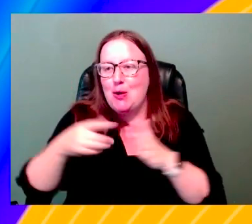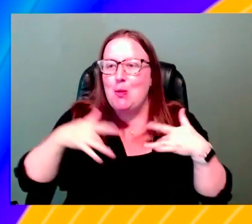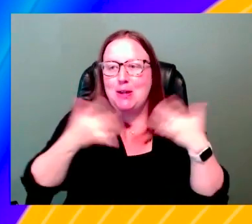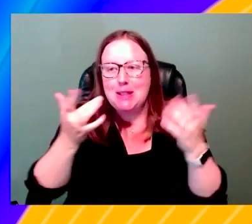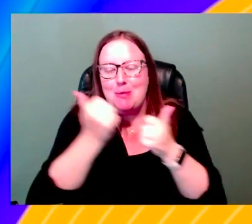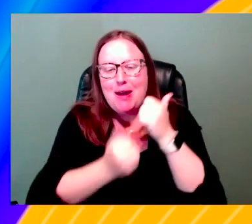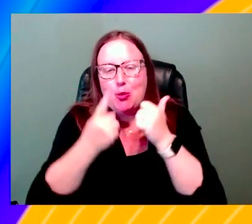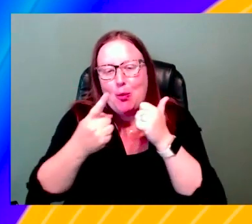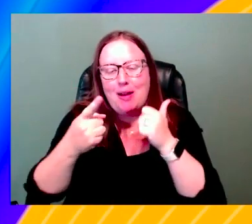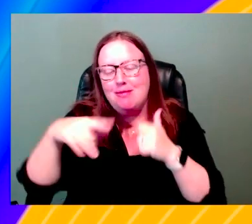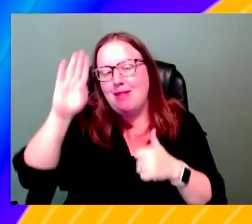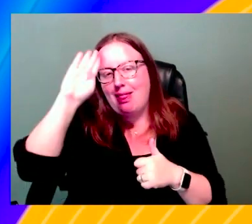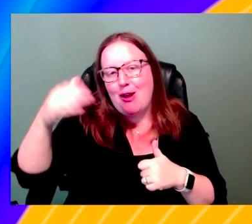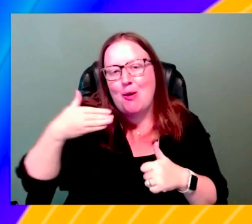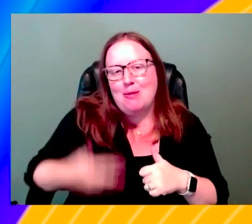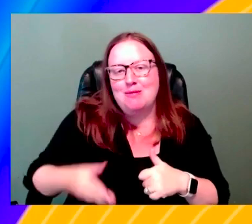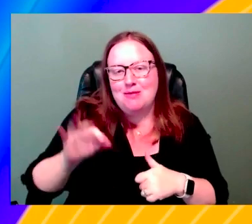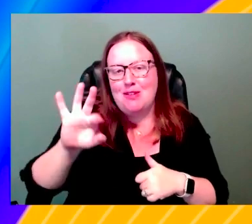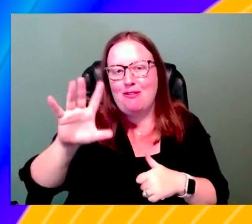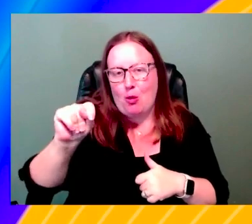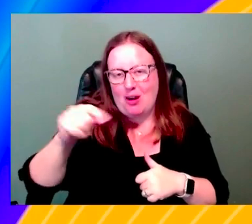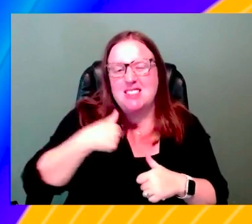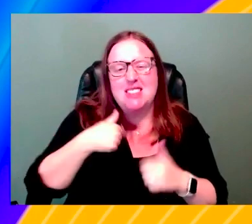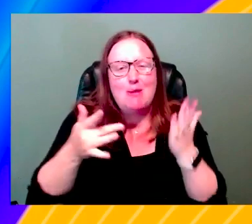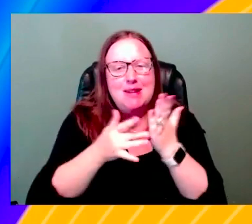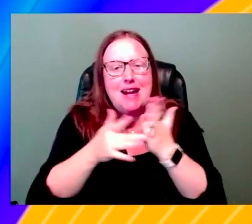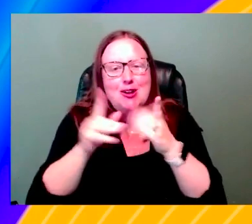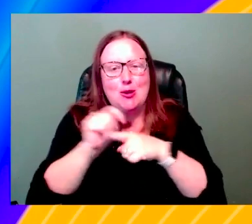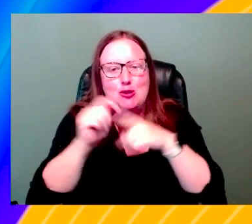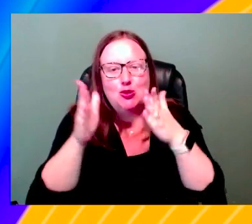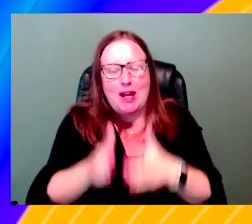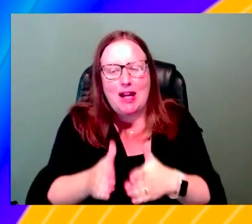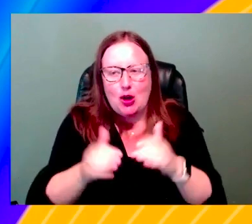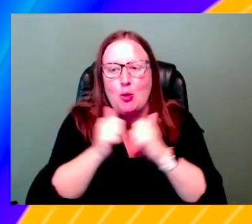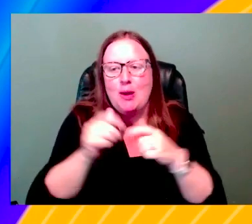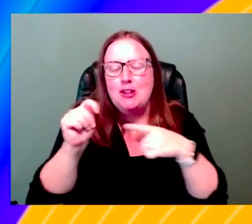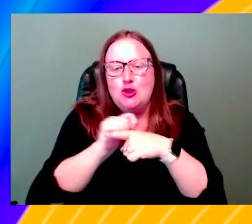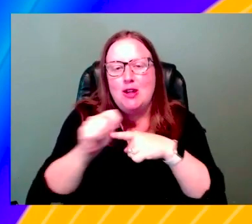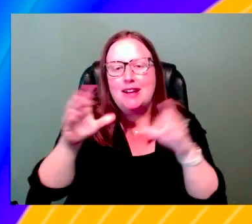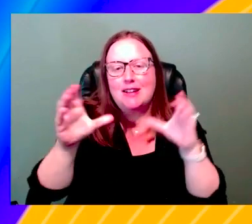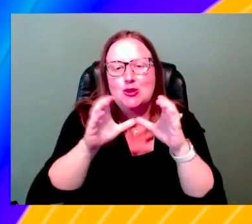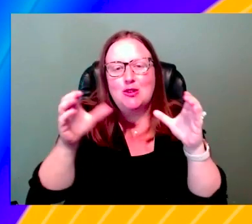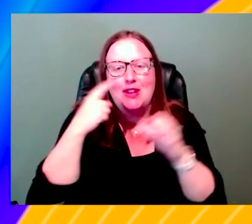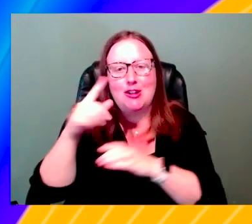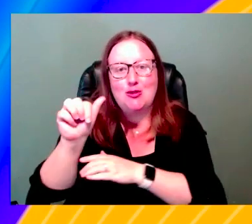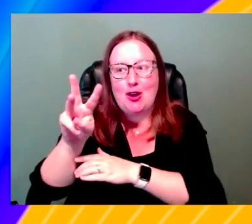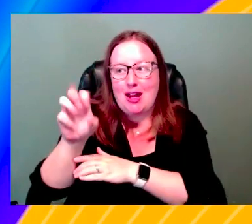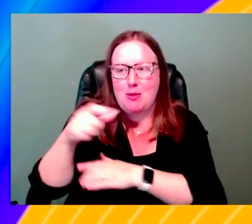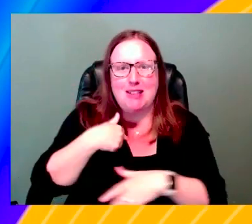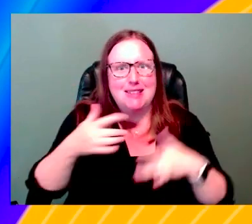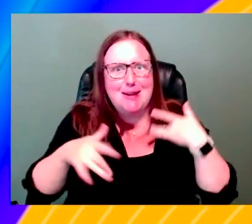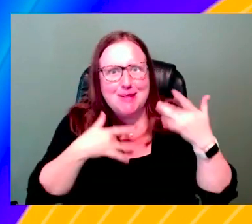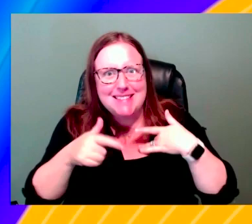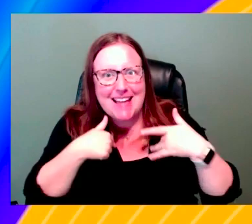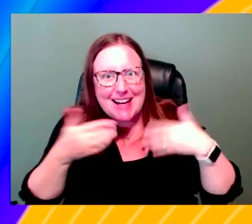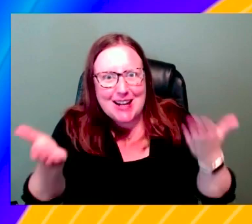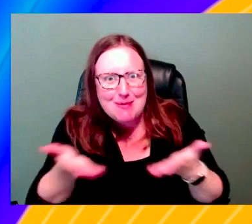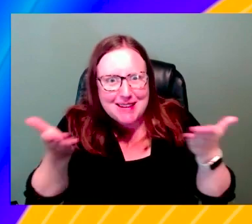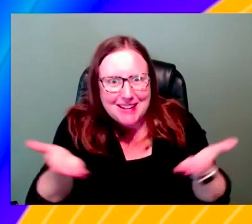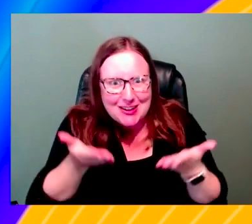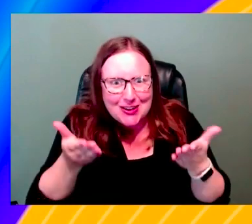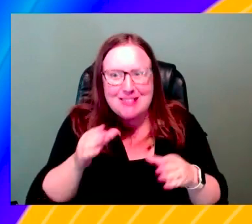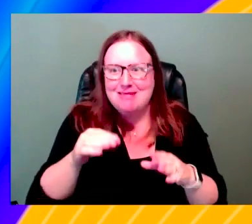and I'm also a technical trainer here with AWS Training and Certification. Super excited to be here. This is awesome. We're at the summit,